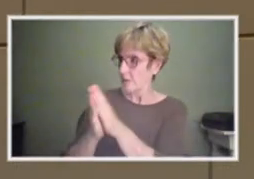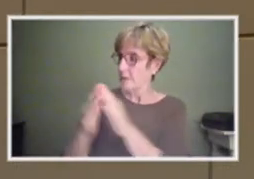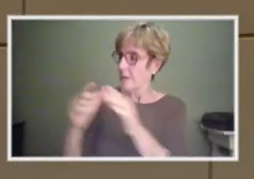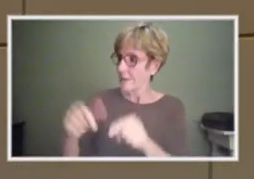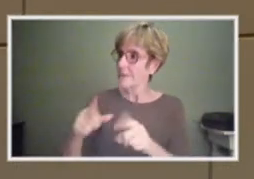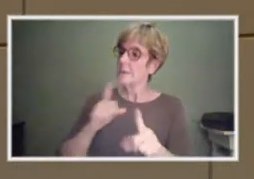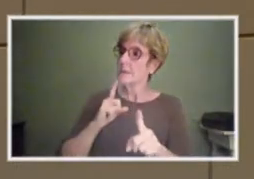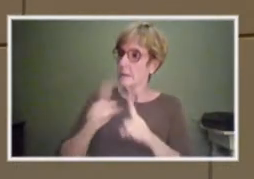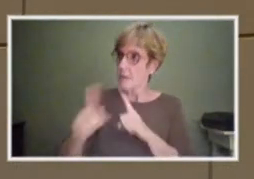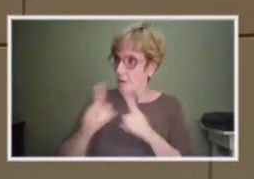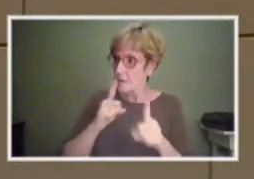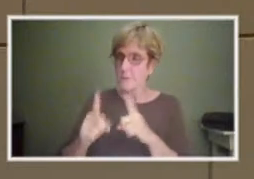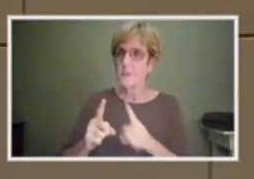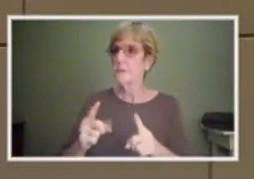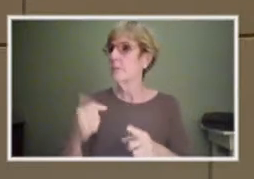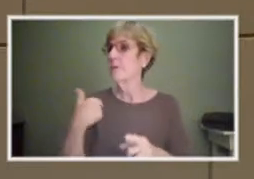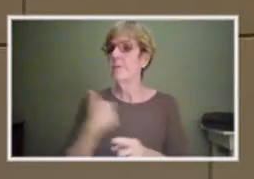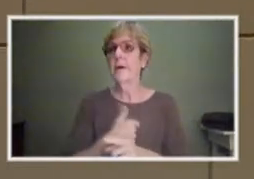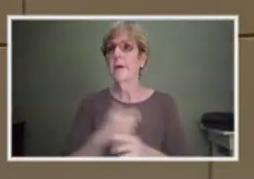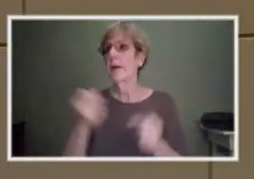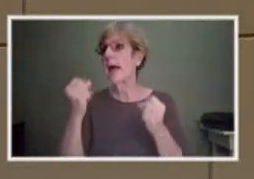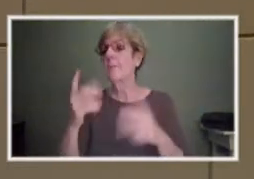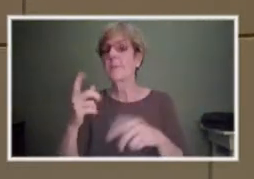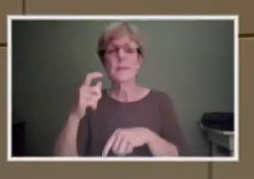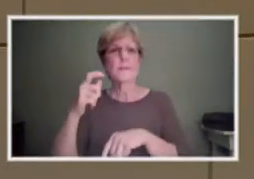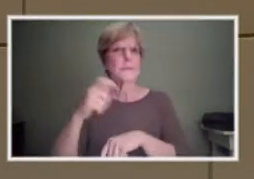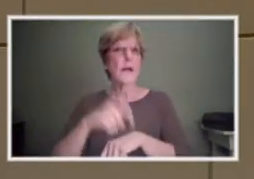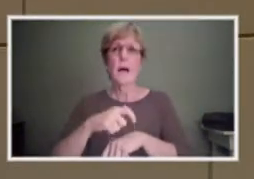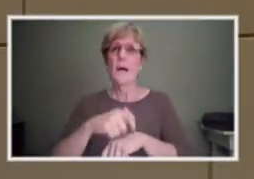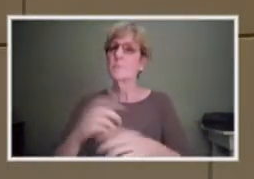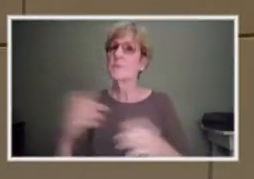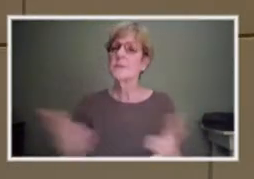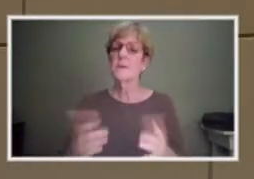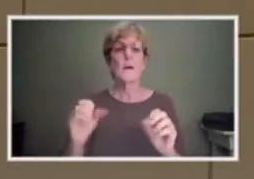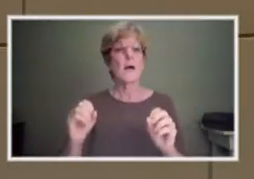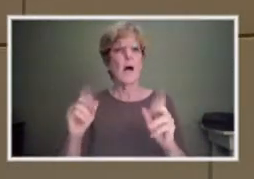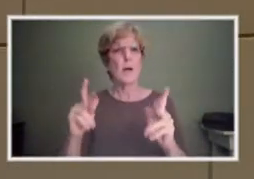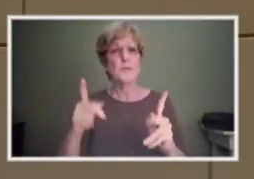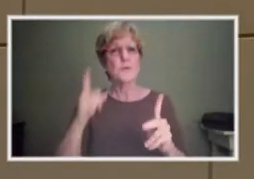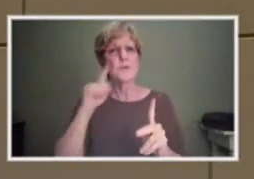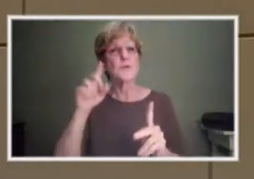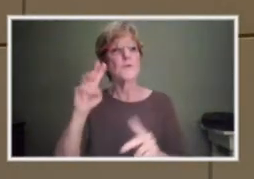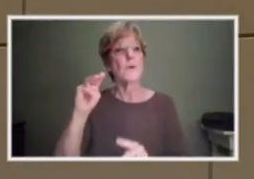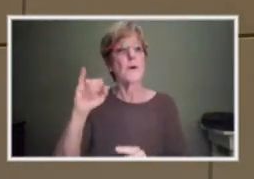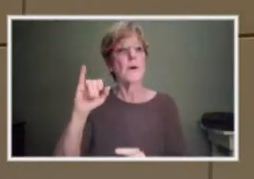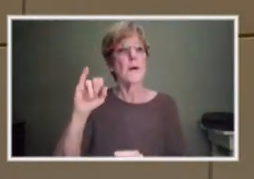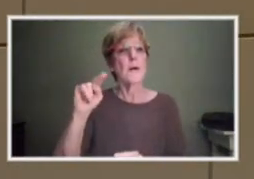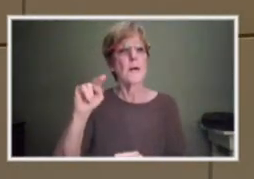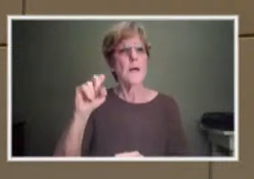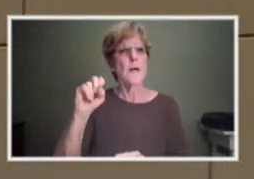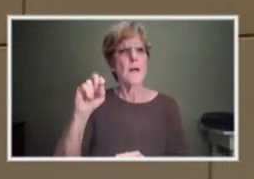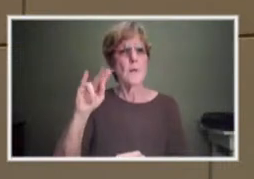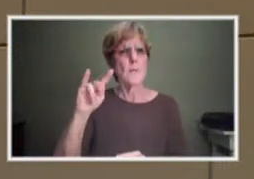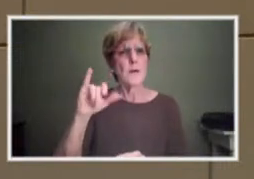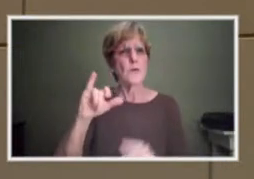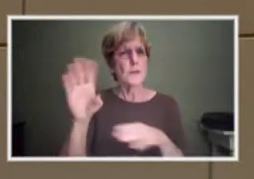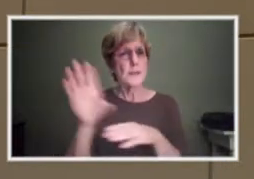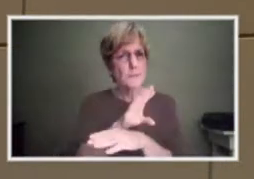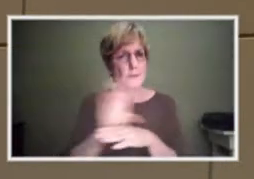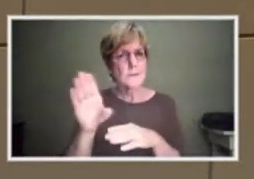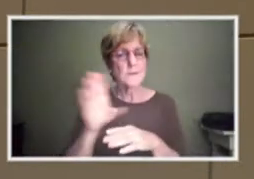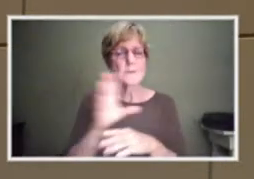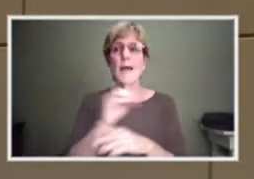that has been held many times around this dais regarding opportunities with minority businesses and creating